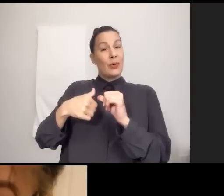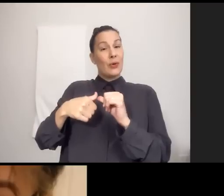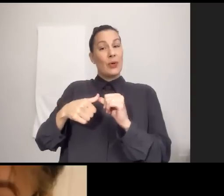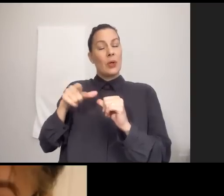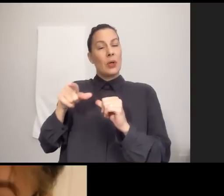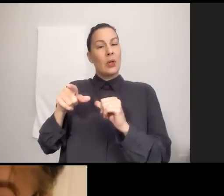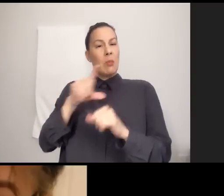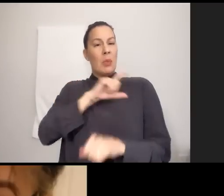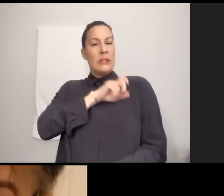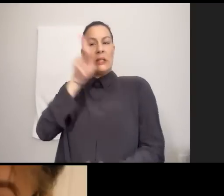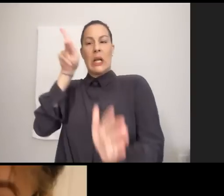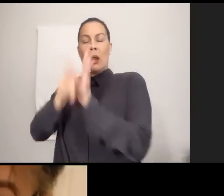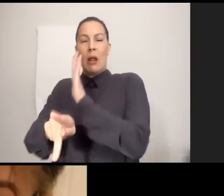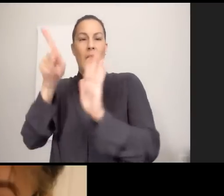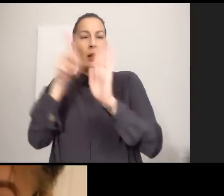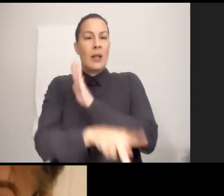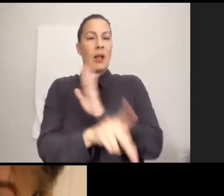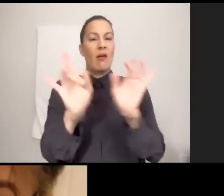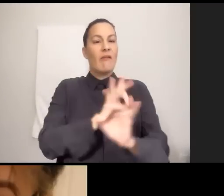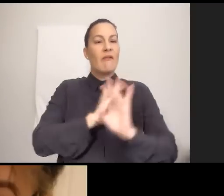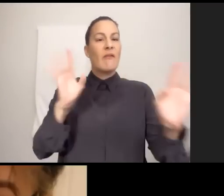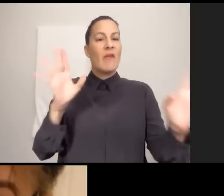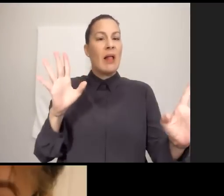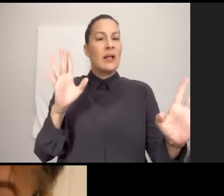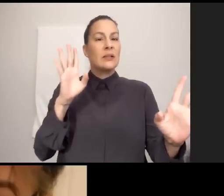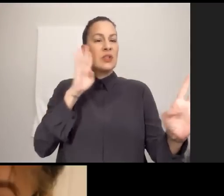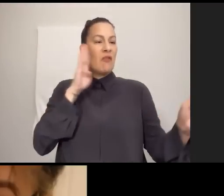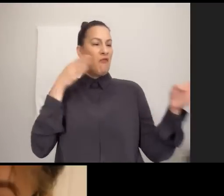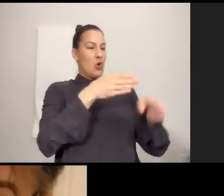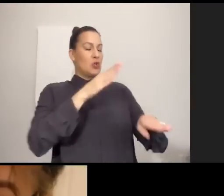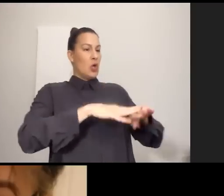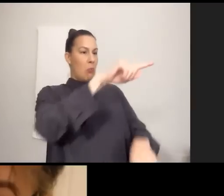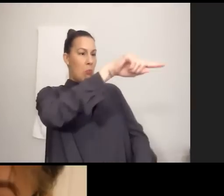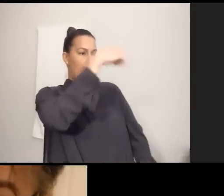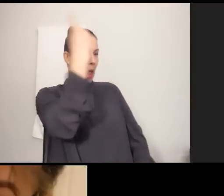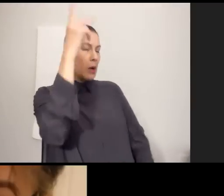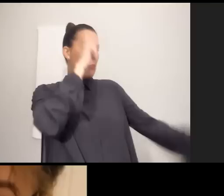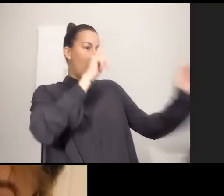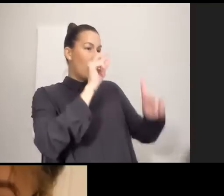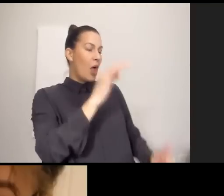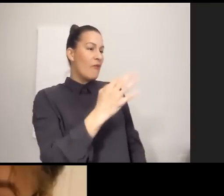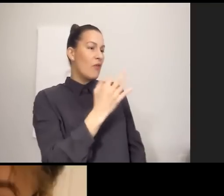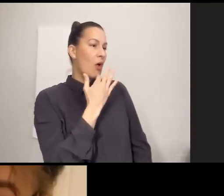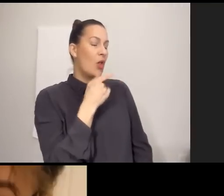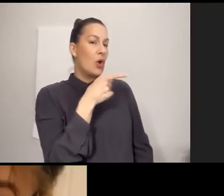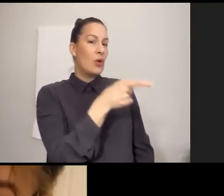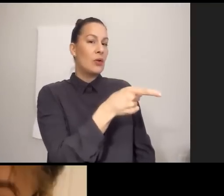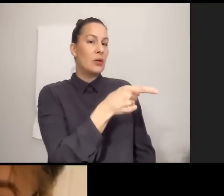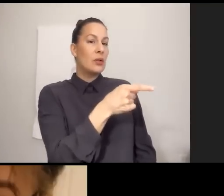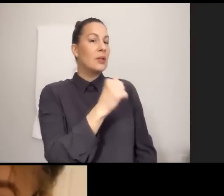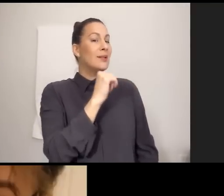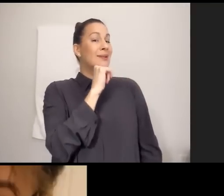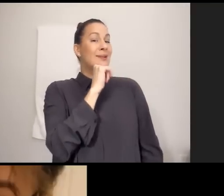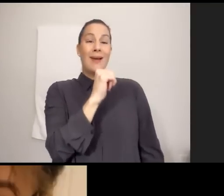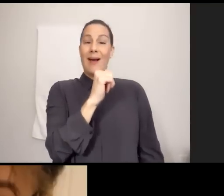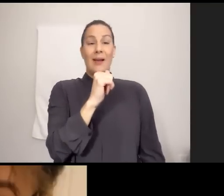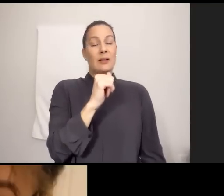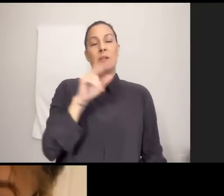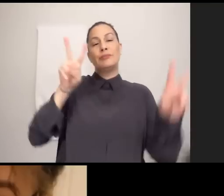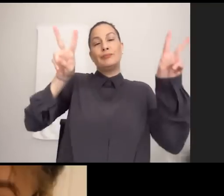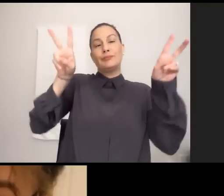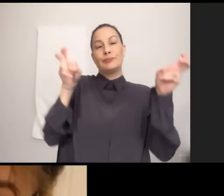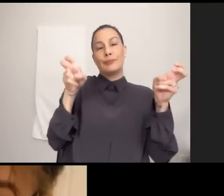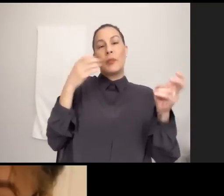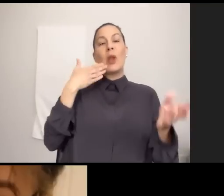killings, violence, and targeting of Black people and people of color are not instances of bad policing or